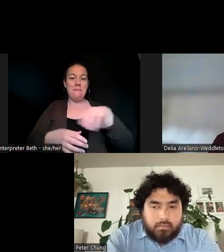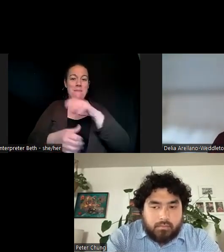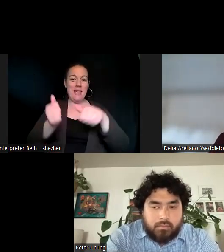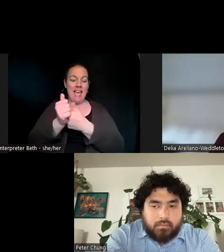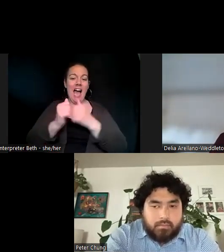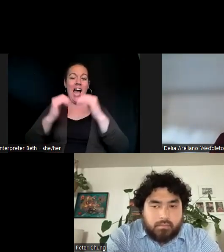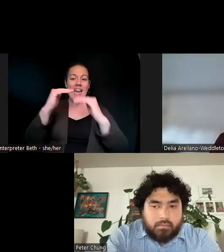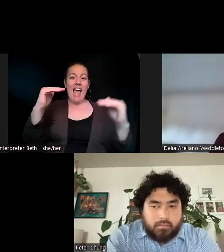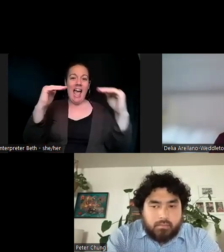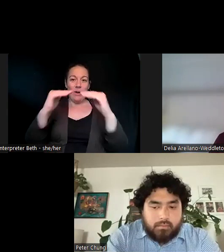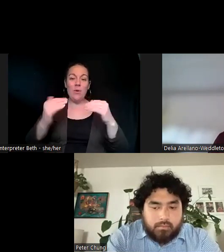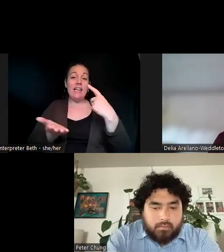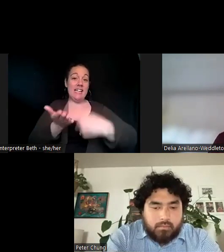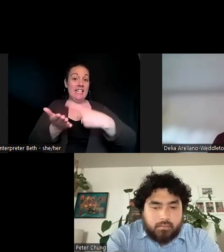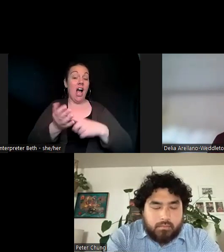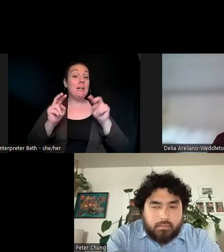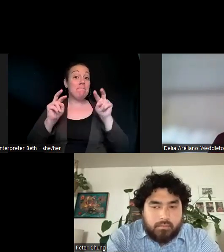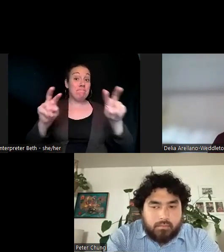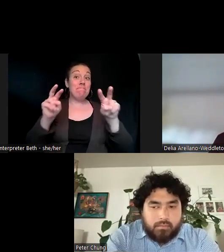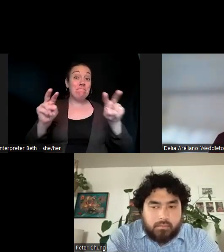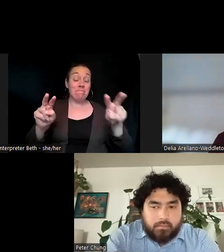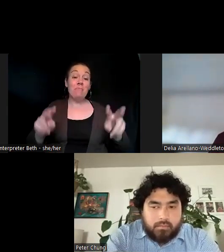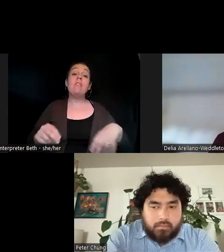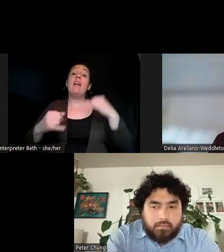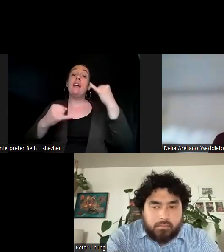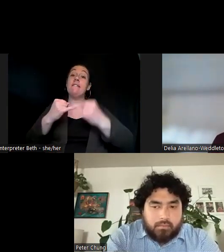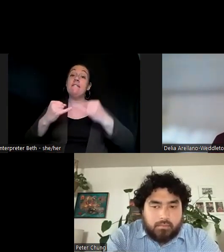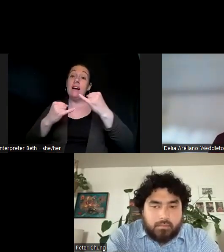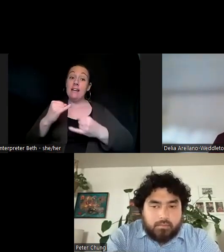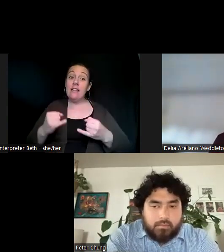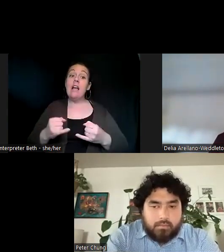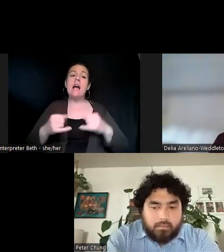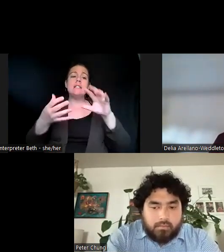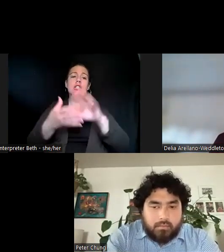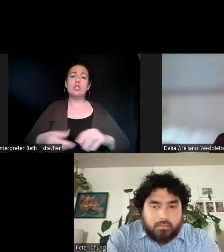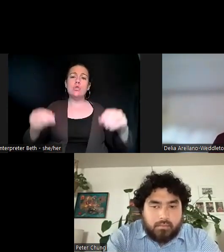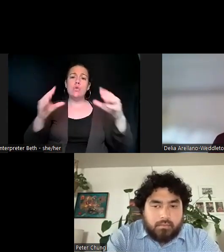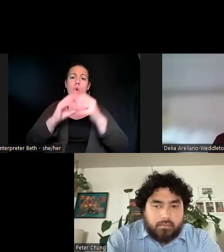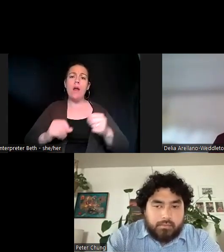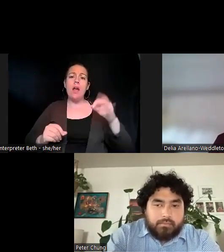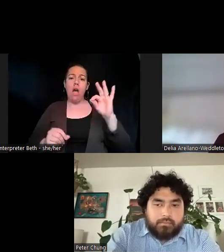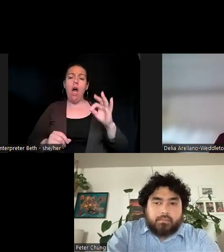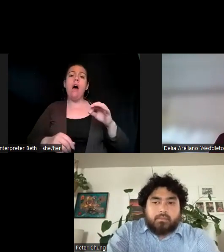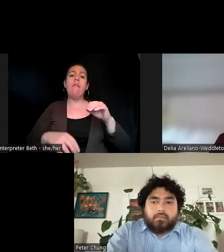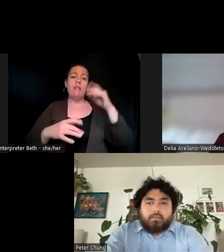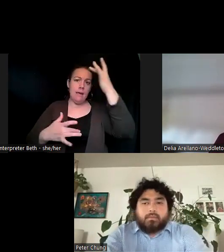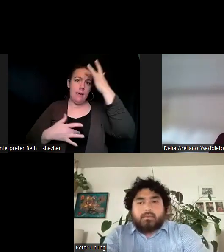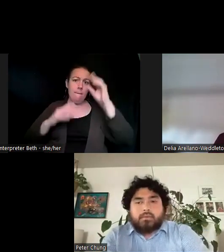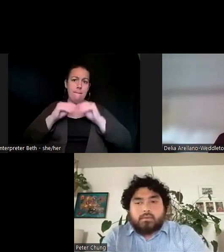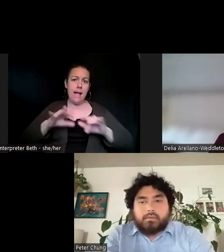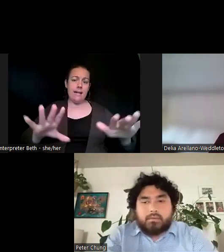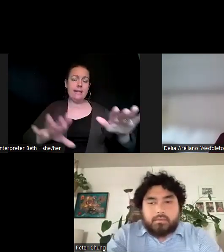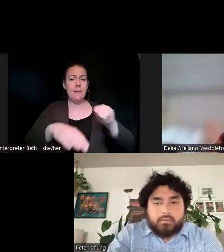more coming up. Ask y'all to stay tuned. And then finally, as the story of the pandemic's impact on our society, and especially